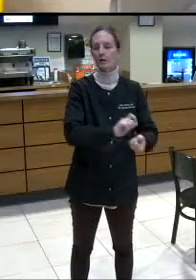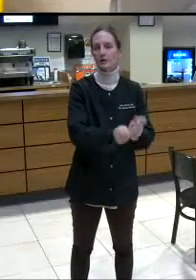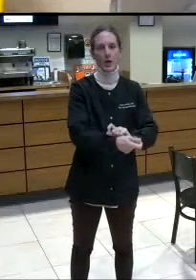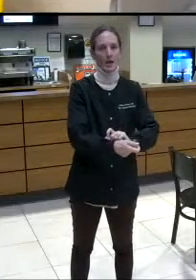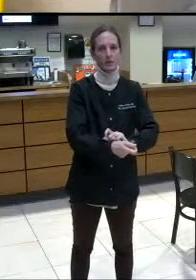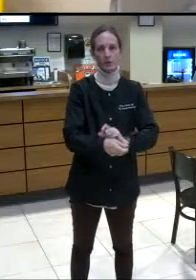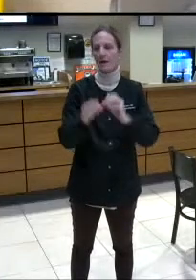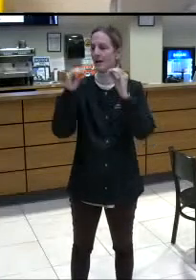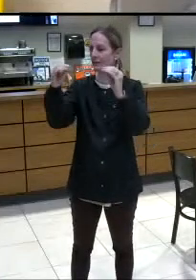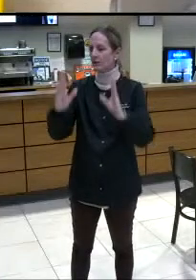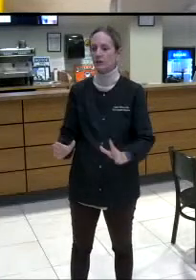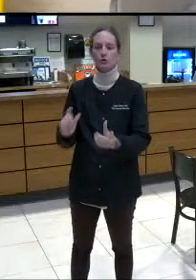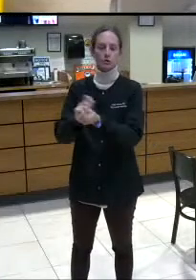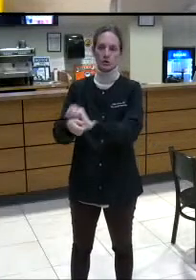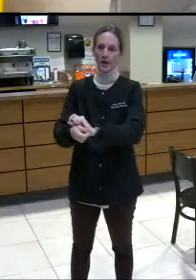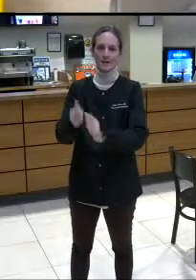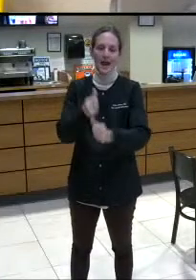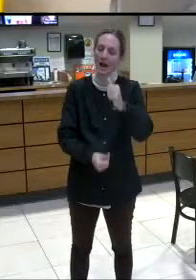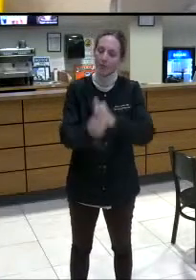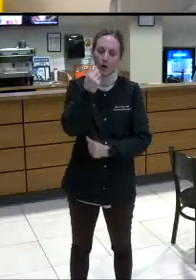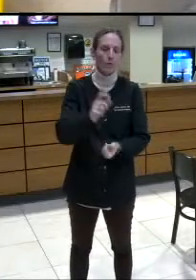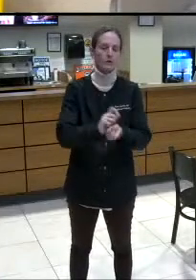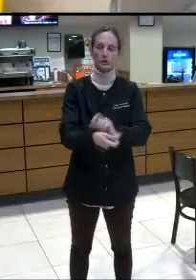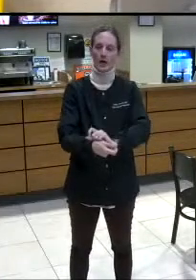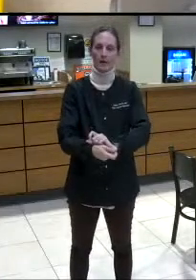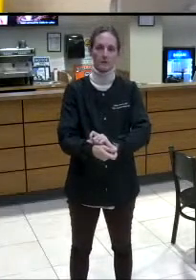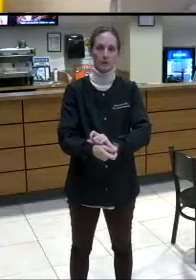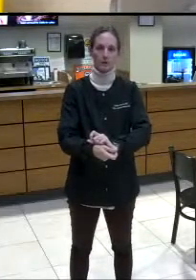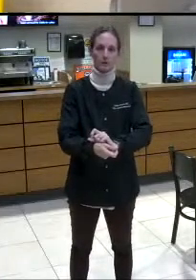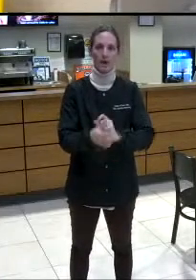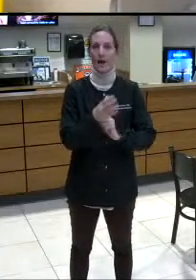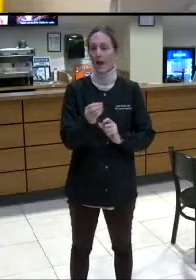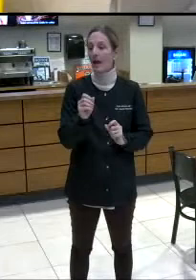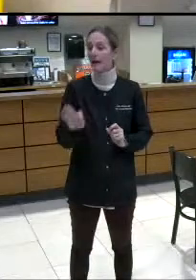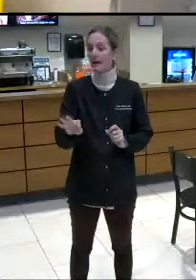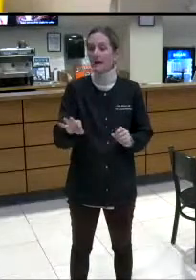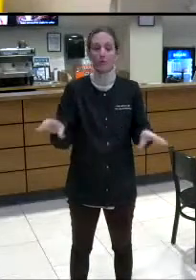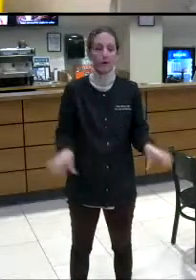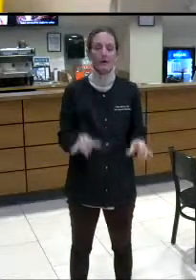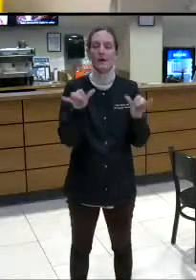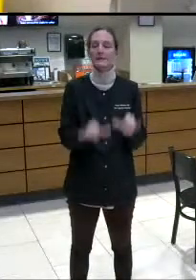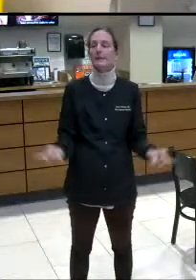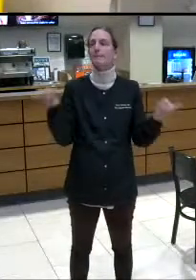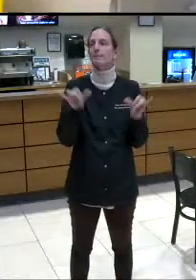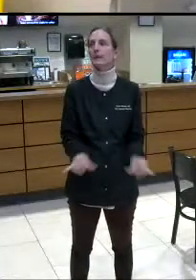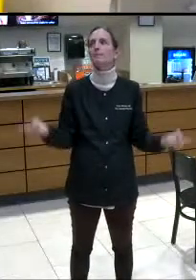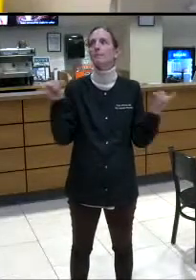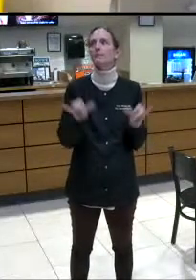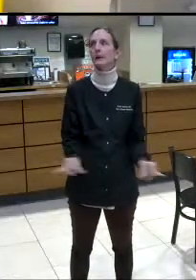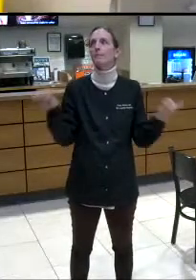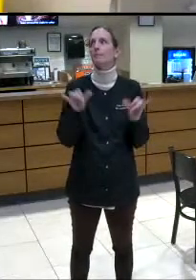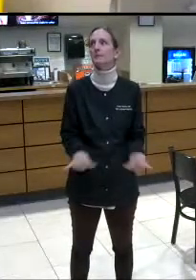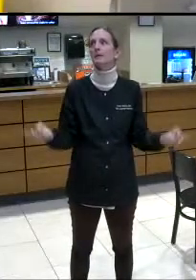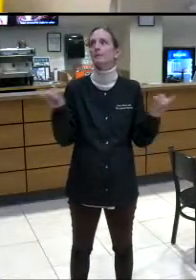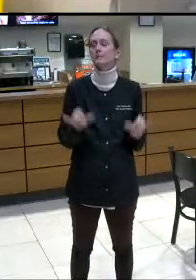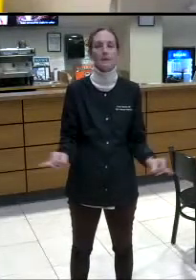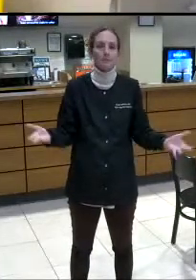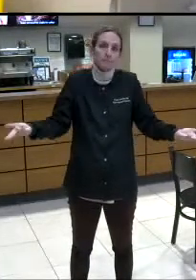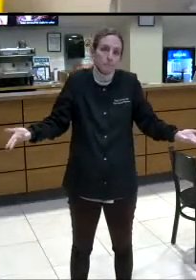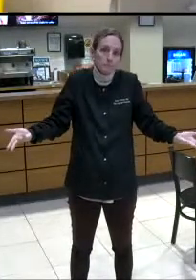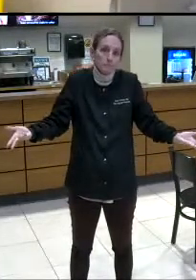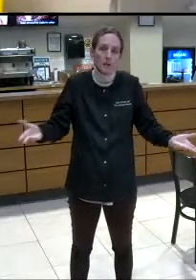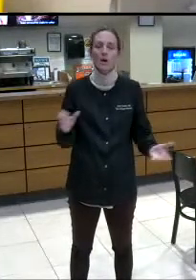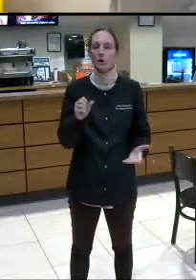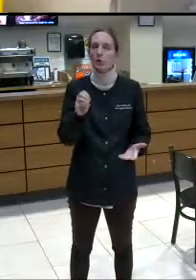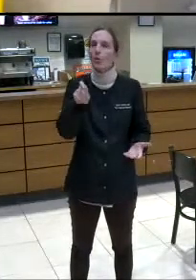Everybody in this room has changed. And if we continue to do what we've always done, we'll get what we've always gotten. So we have to make some changes there. And so